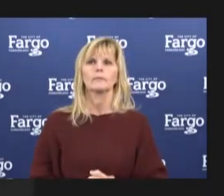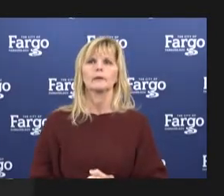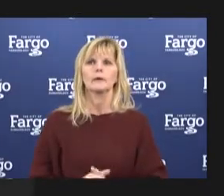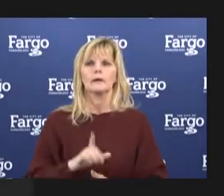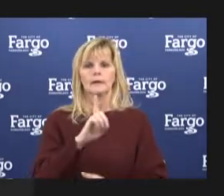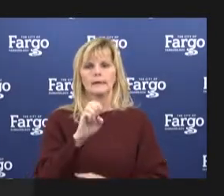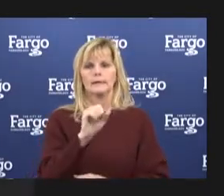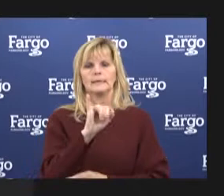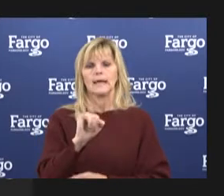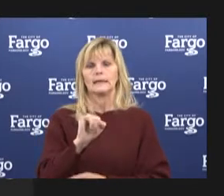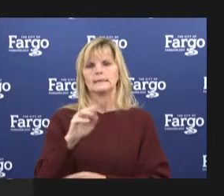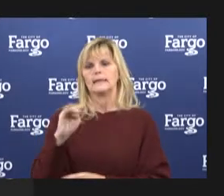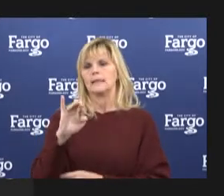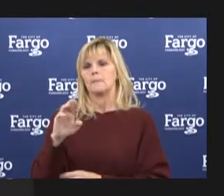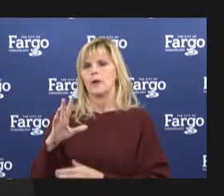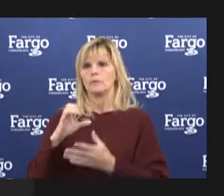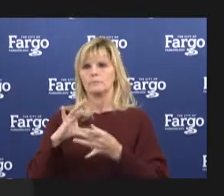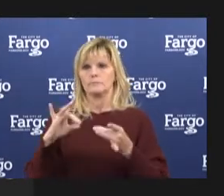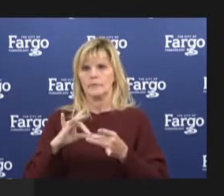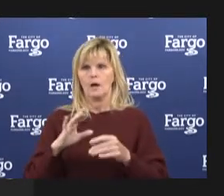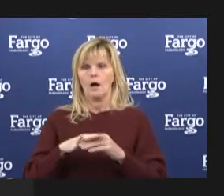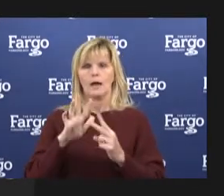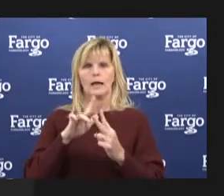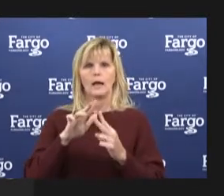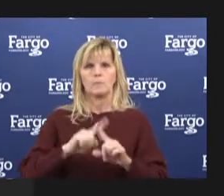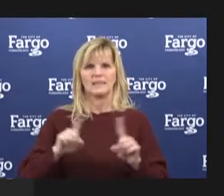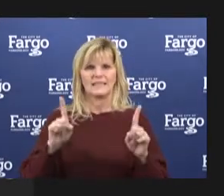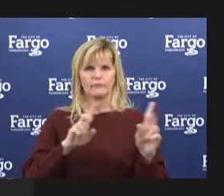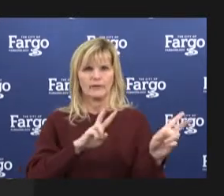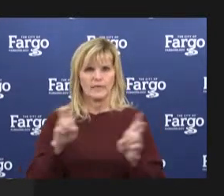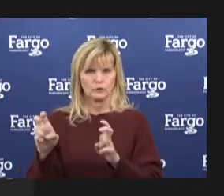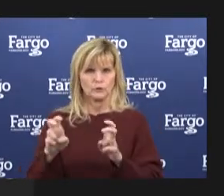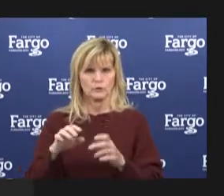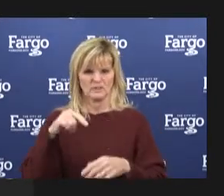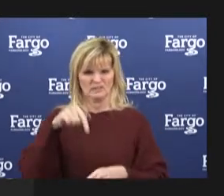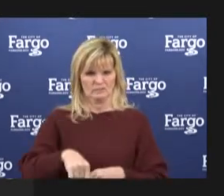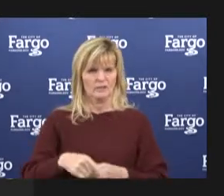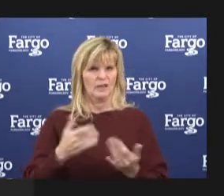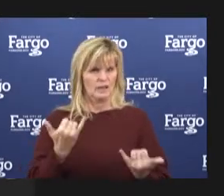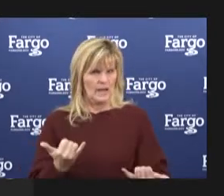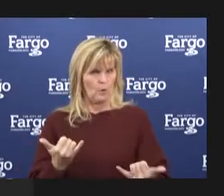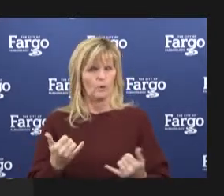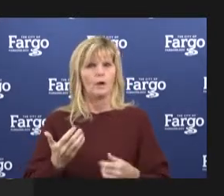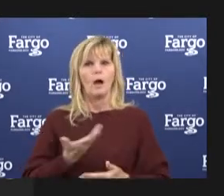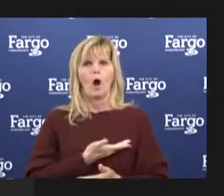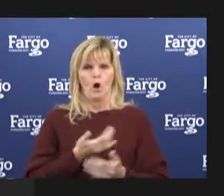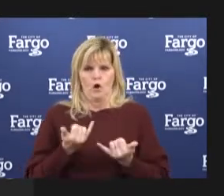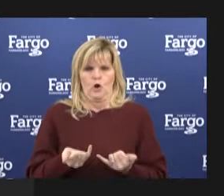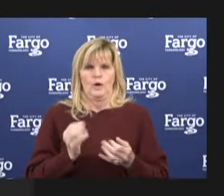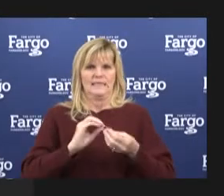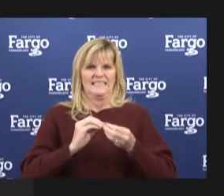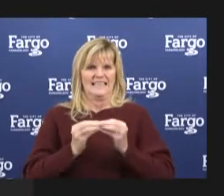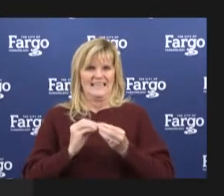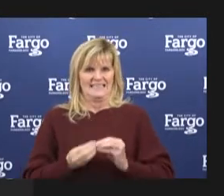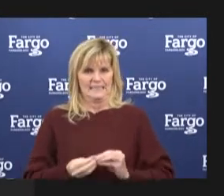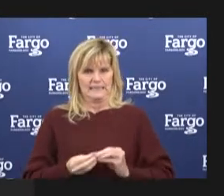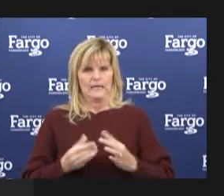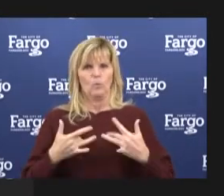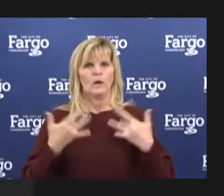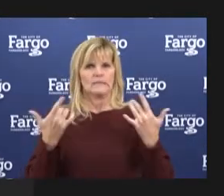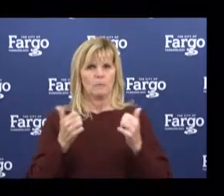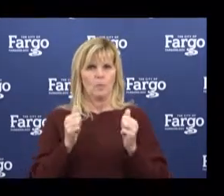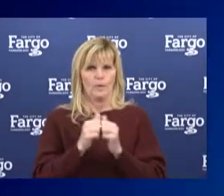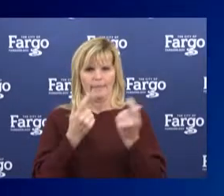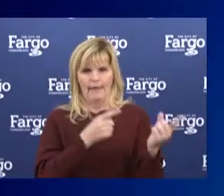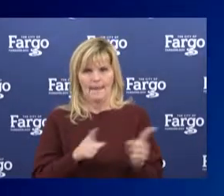Desi and the Mayor have asked me to speak on a couple of different issues in this segment, a little bit about our current statistics and where we're at with the epidemic here